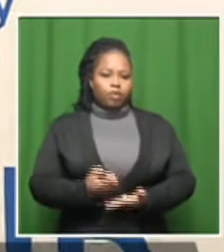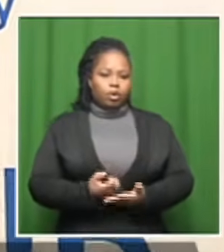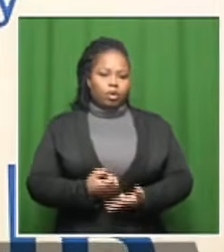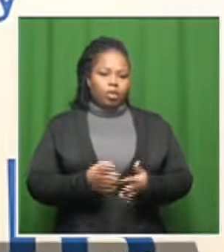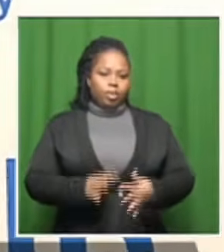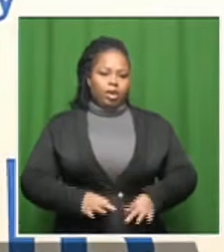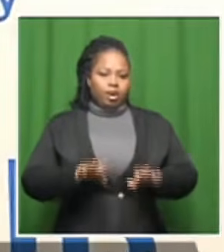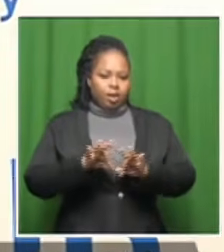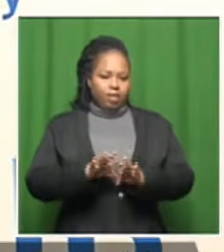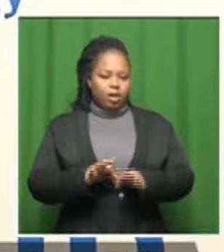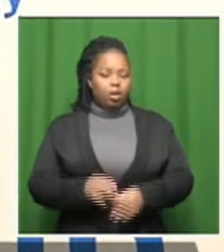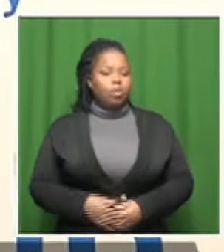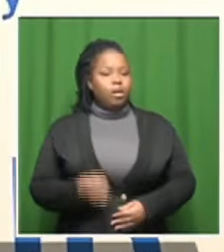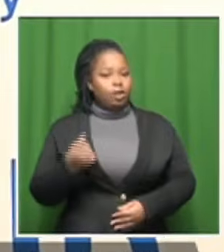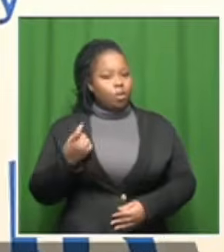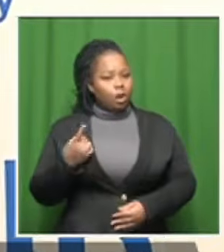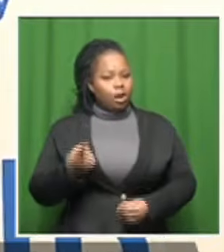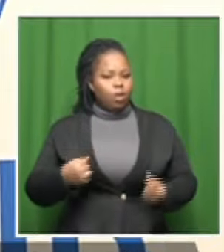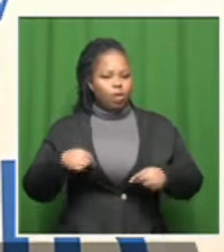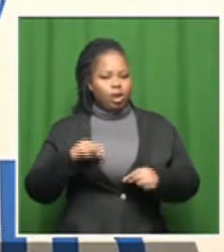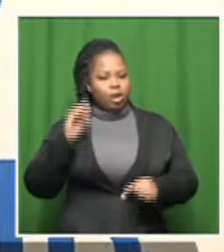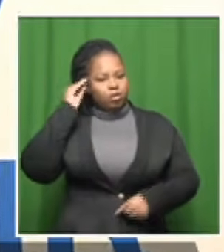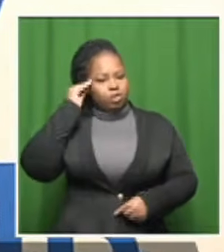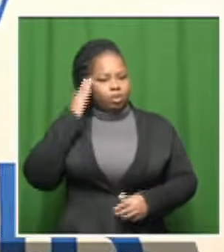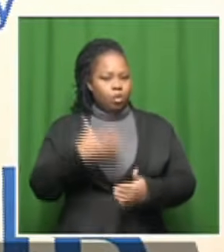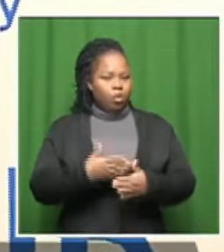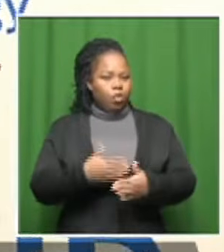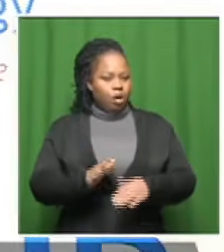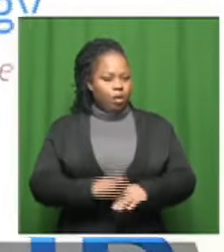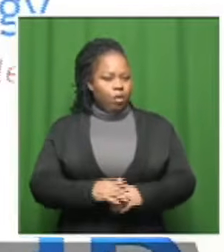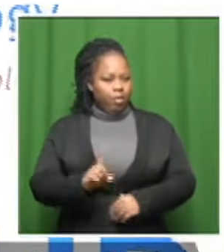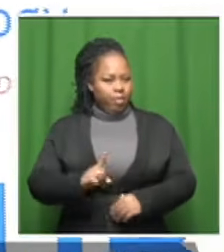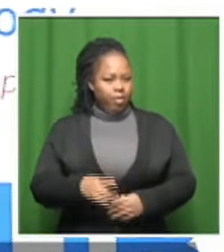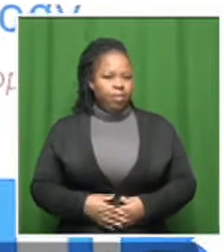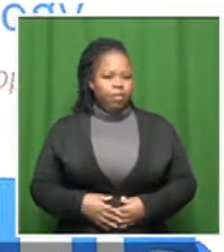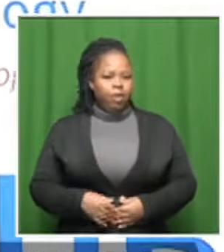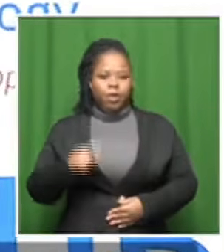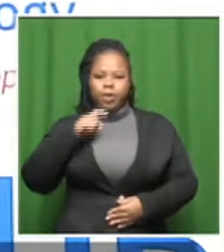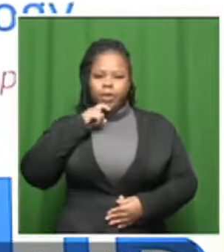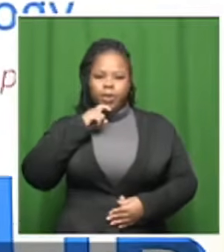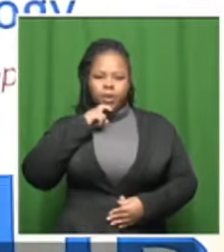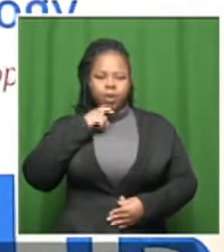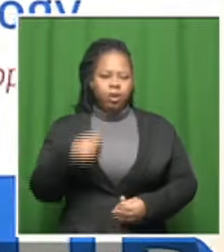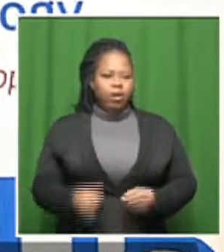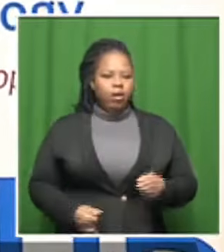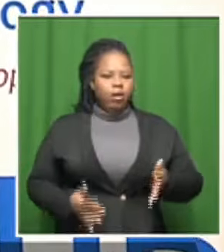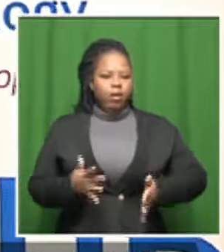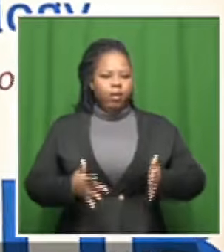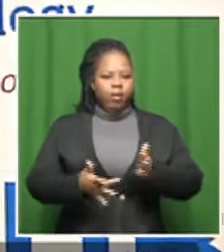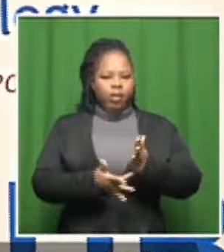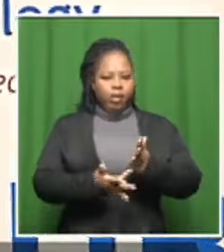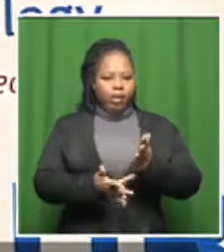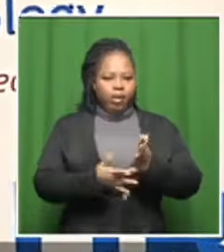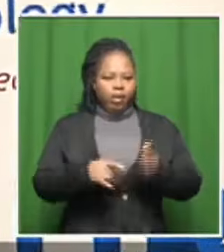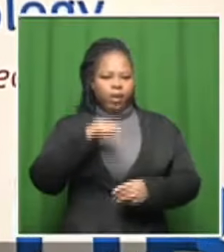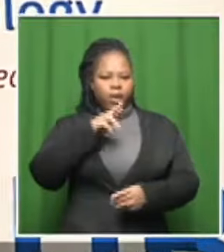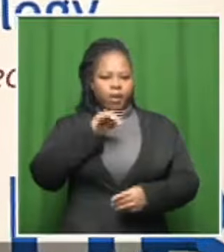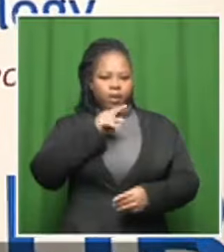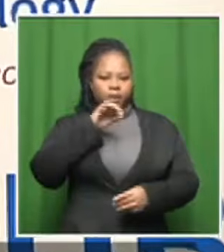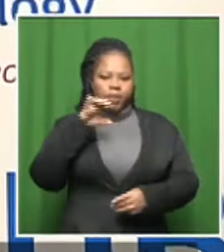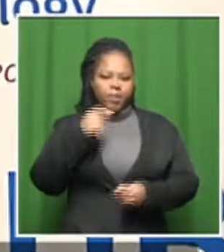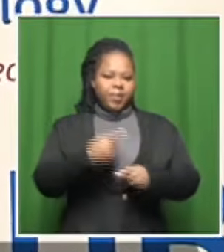So one of the areas we're keen on working on is using robotics, for example, to influence the manufacturing